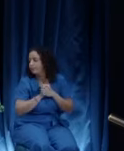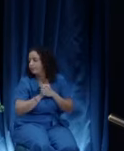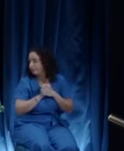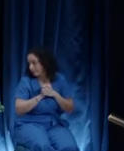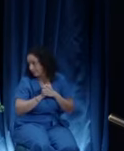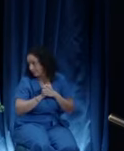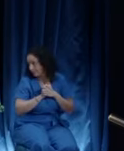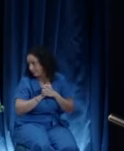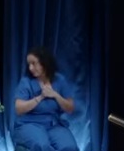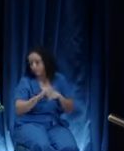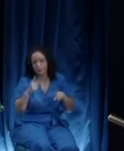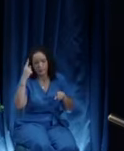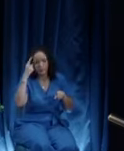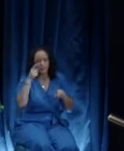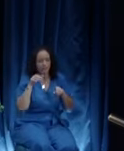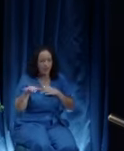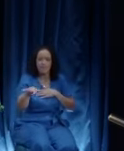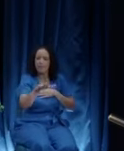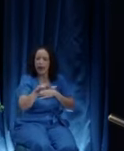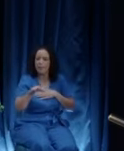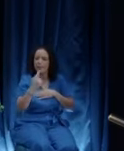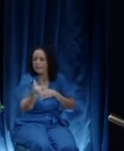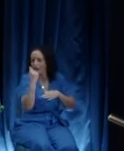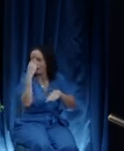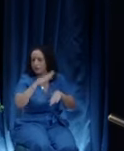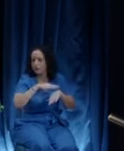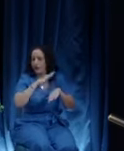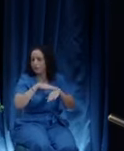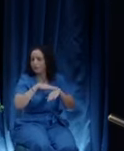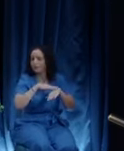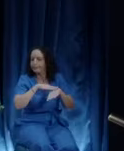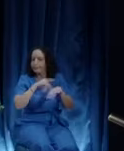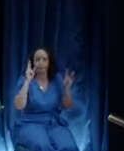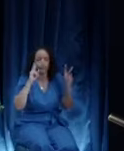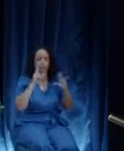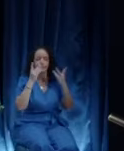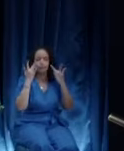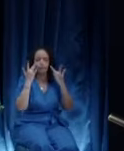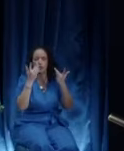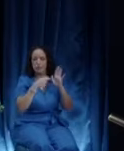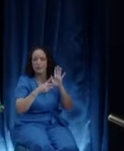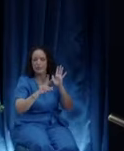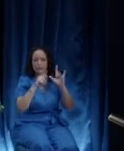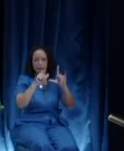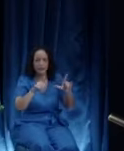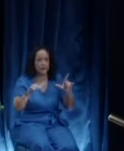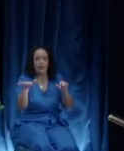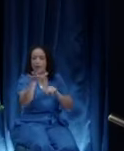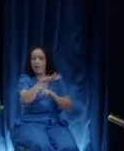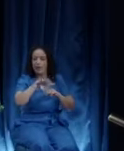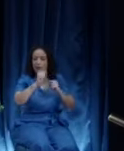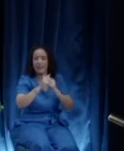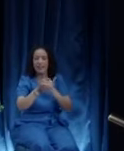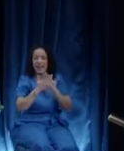think that families in this period are, as you sometimes see them portrayed in dramas, you know, a family sat round a long table in